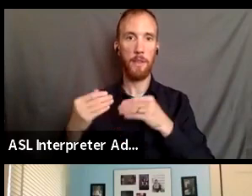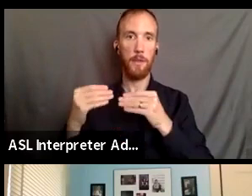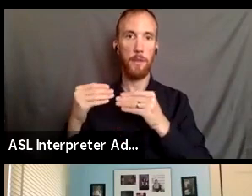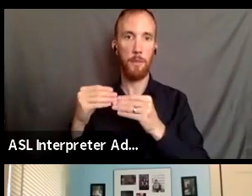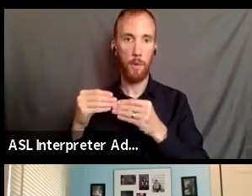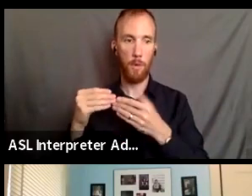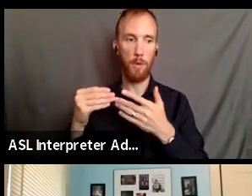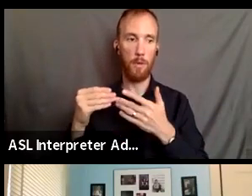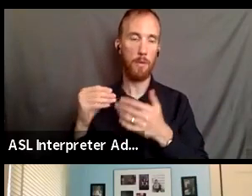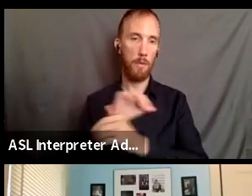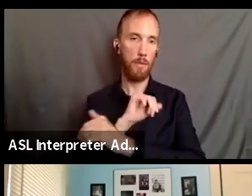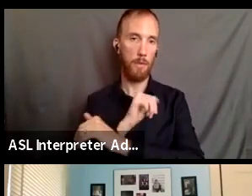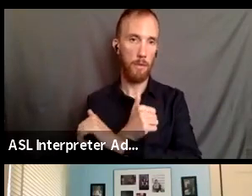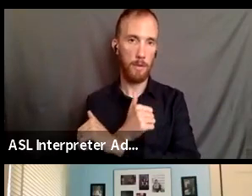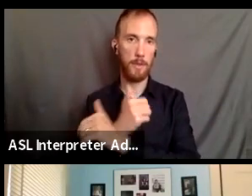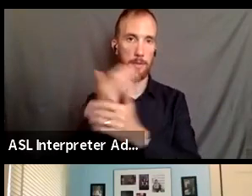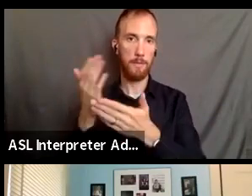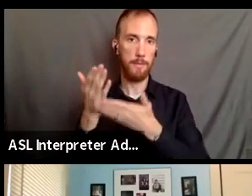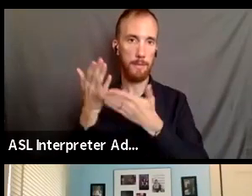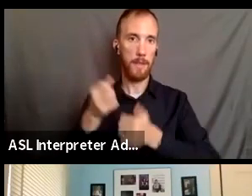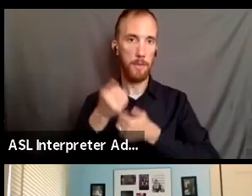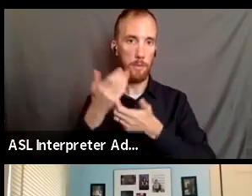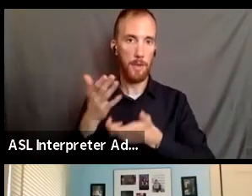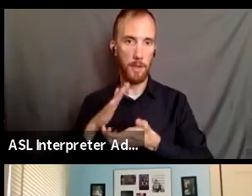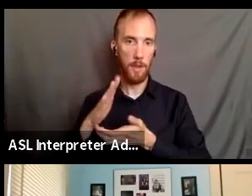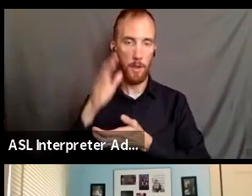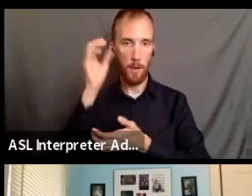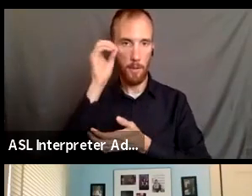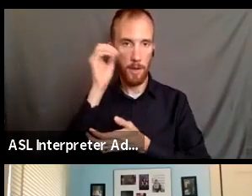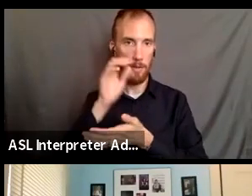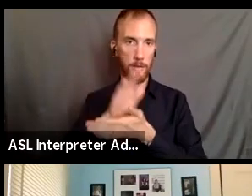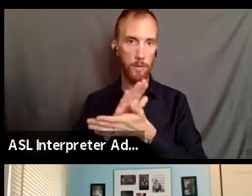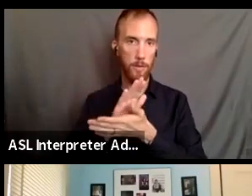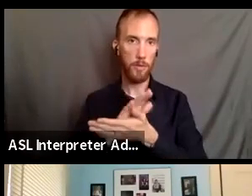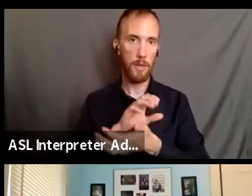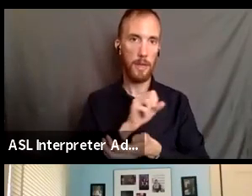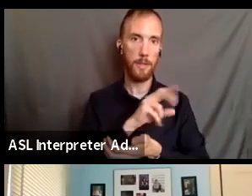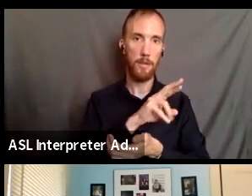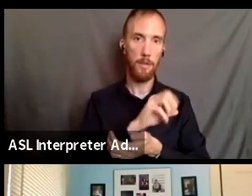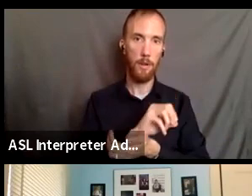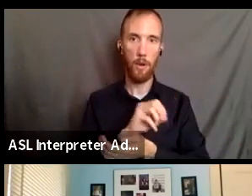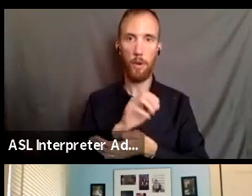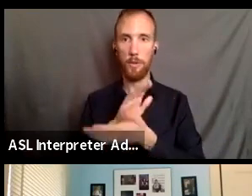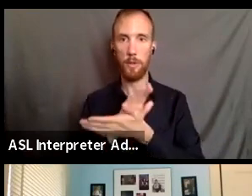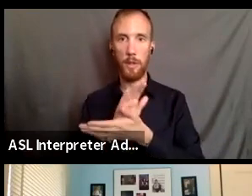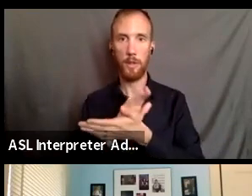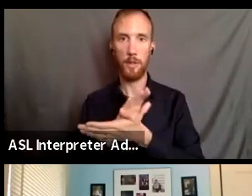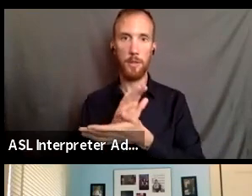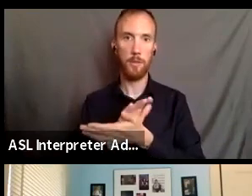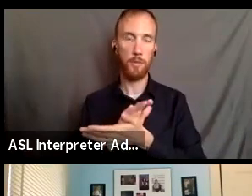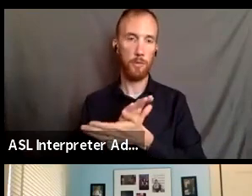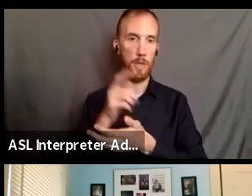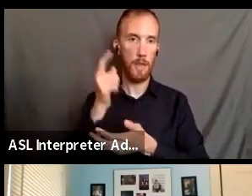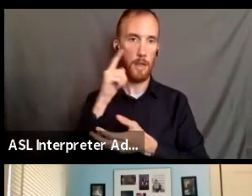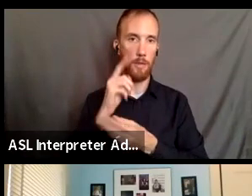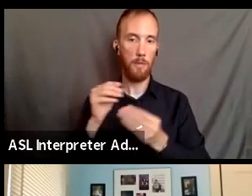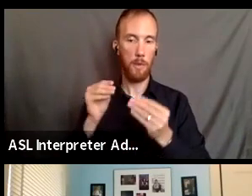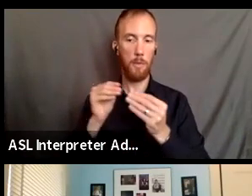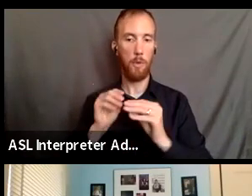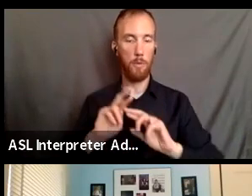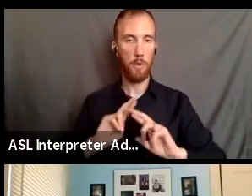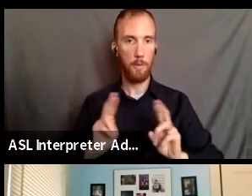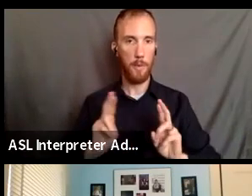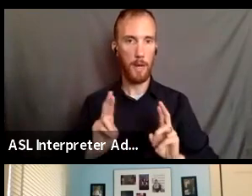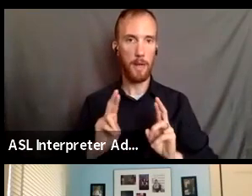the school both sros and school personnel i think will be better prepared and in particular as several board